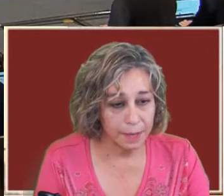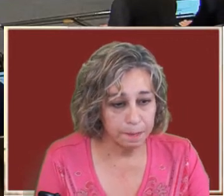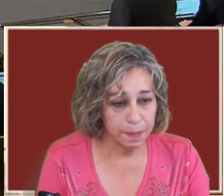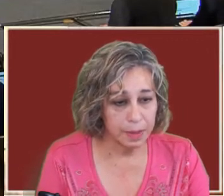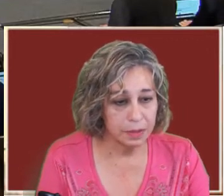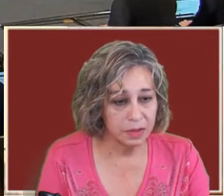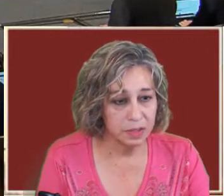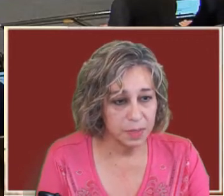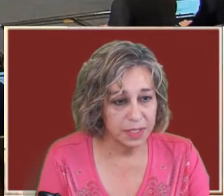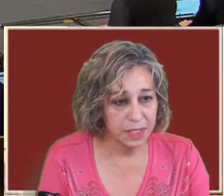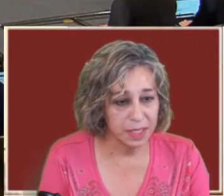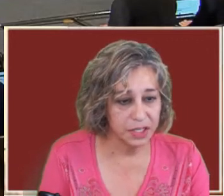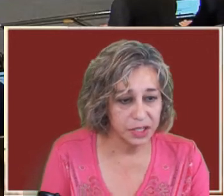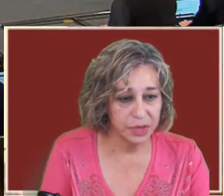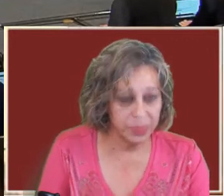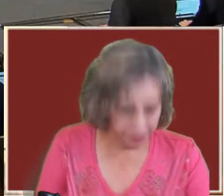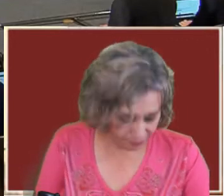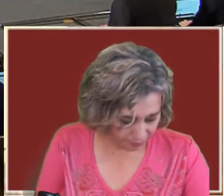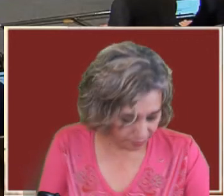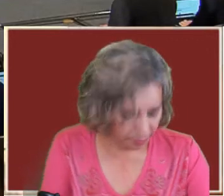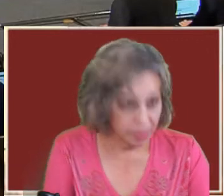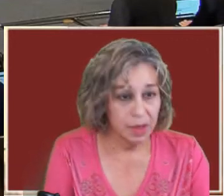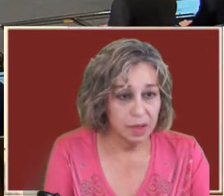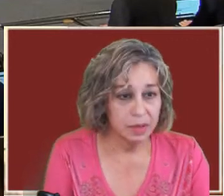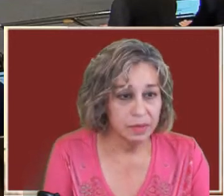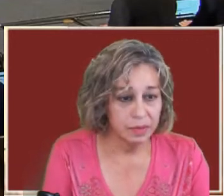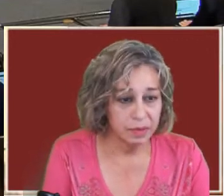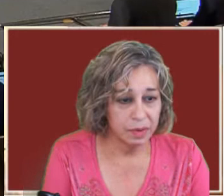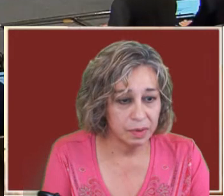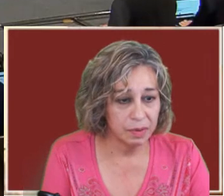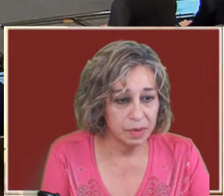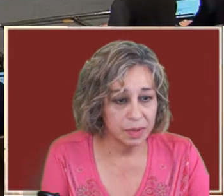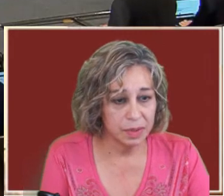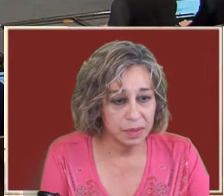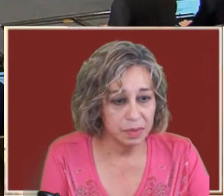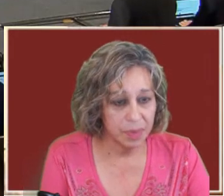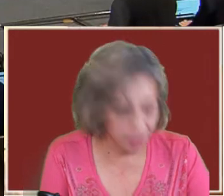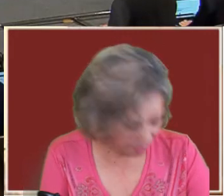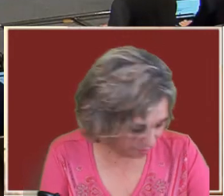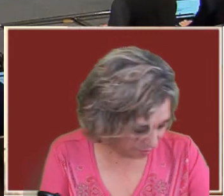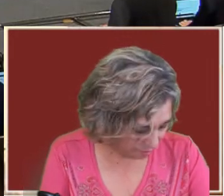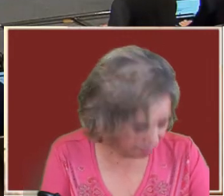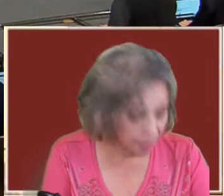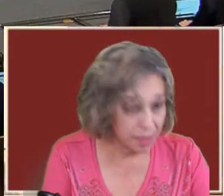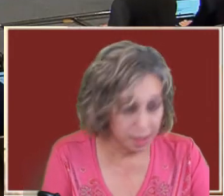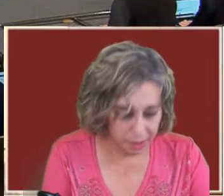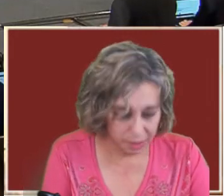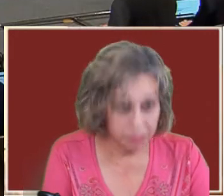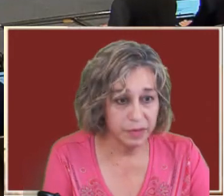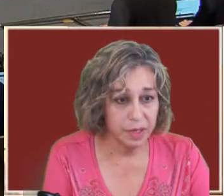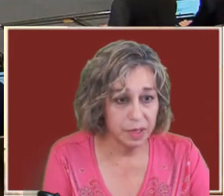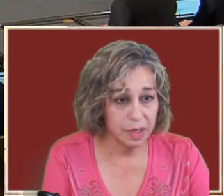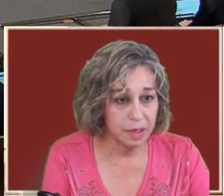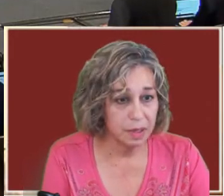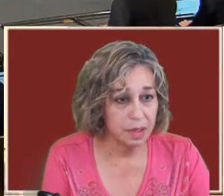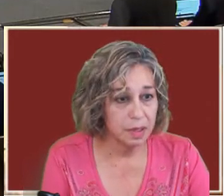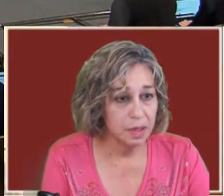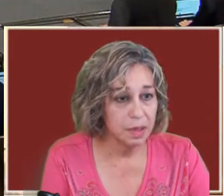Okay, so there's my slideshow. So let's see, why are they not